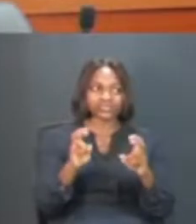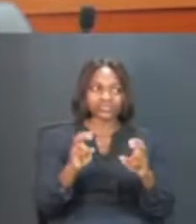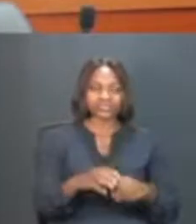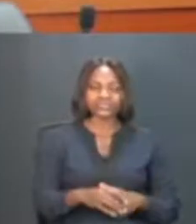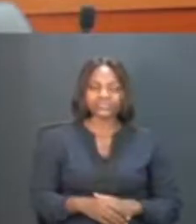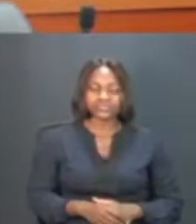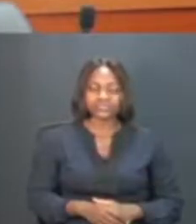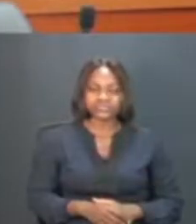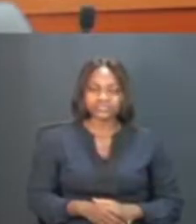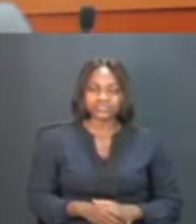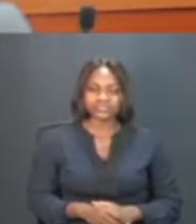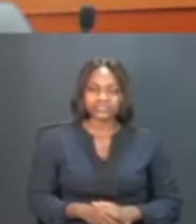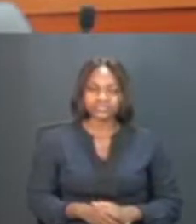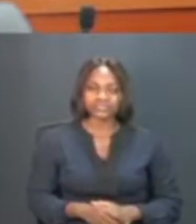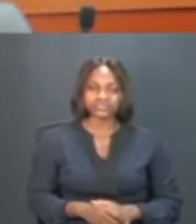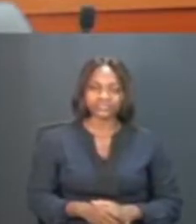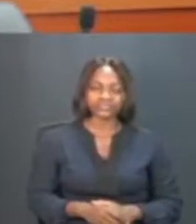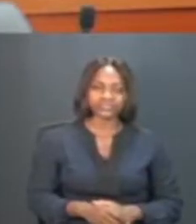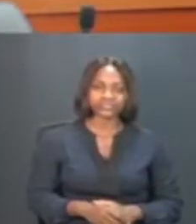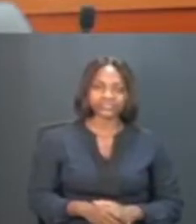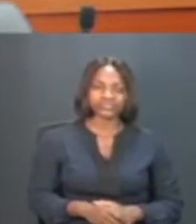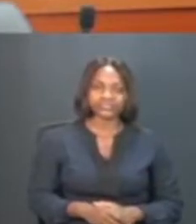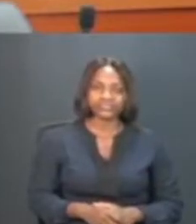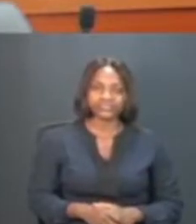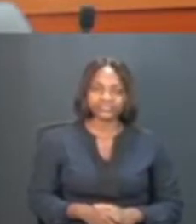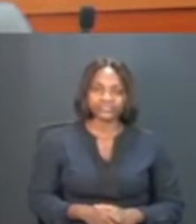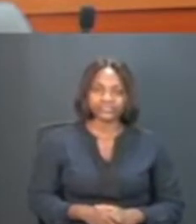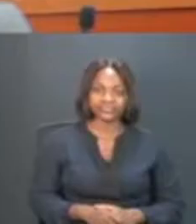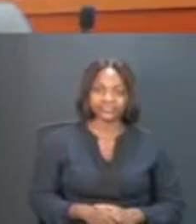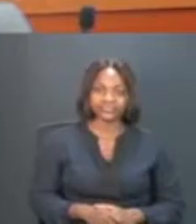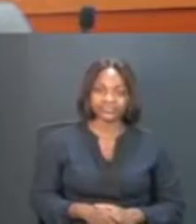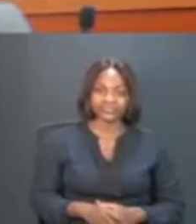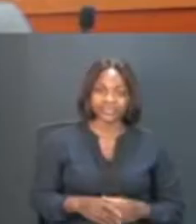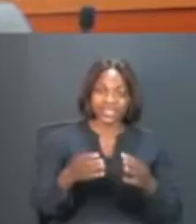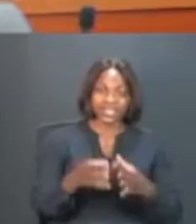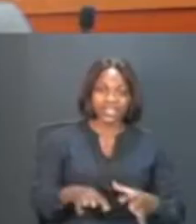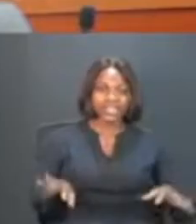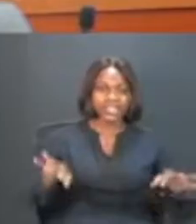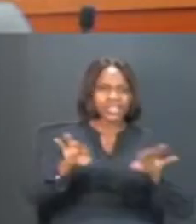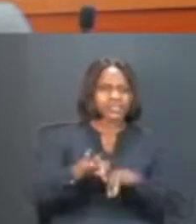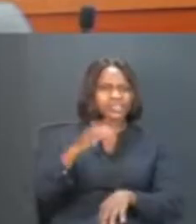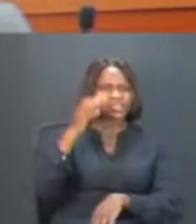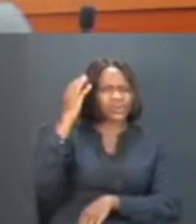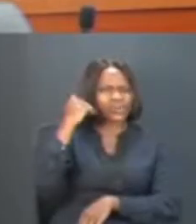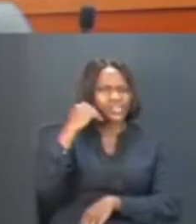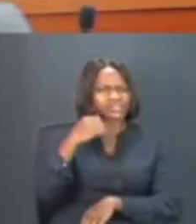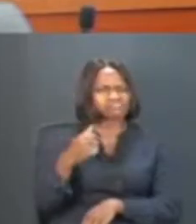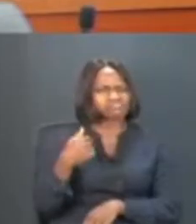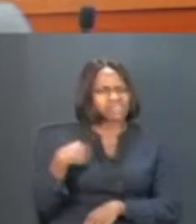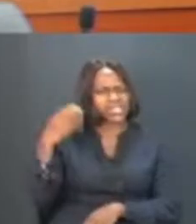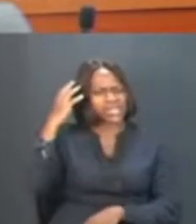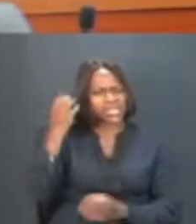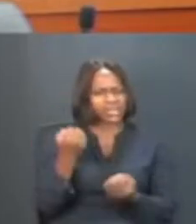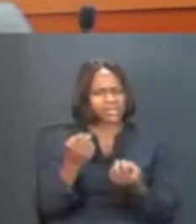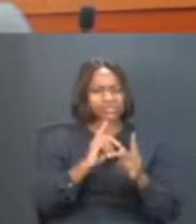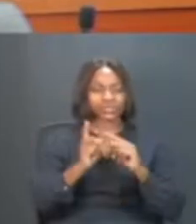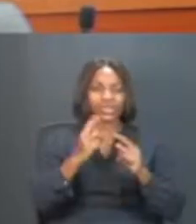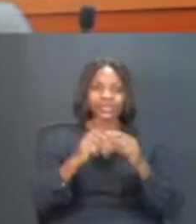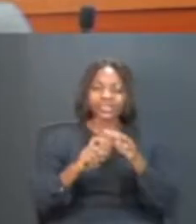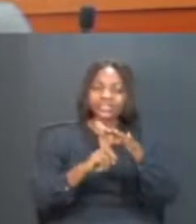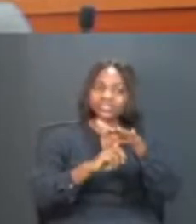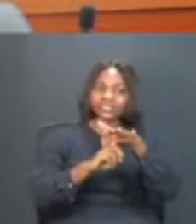to cancers. Mr. Speaker, this is important because I hear many people talk about